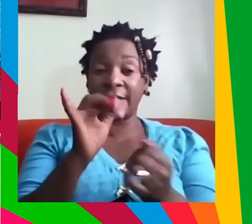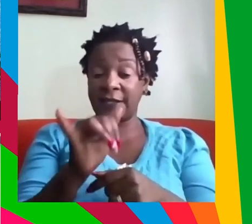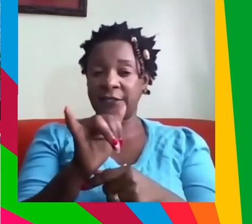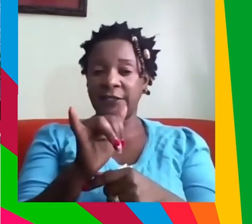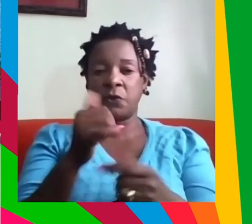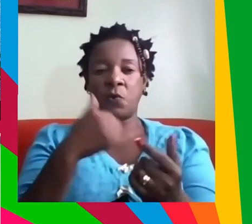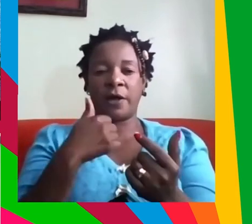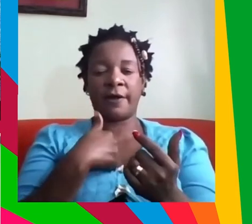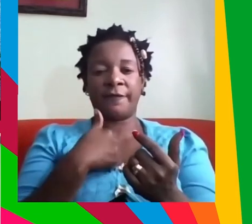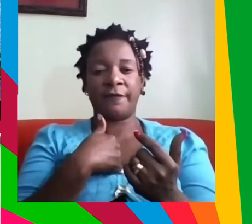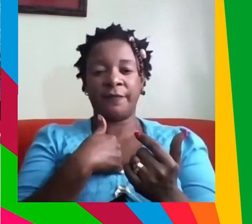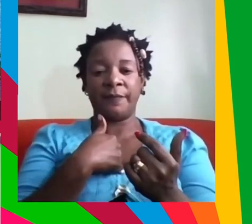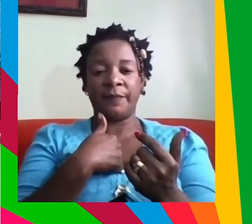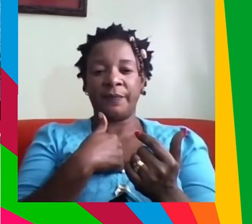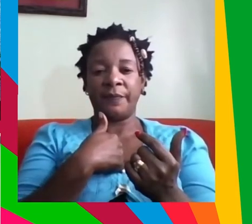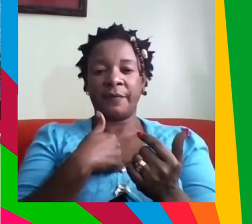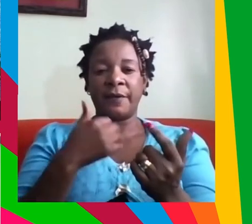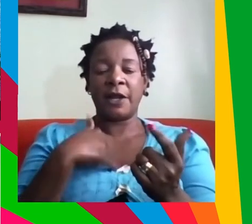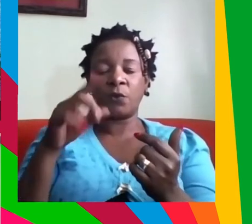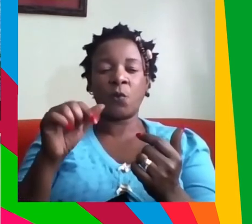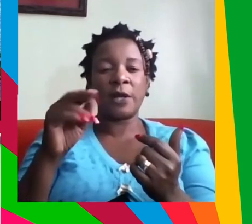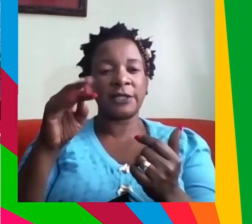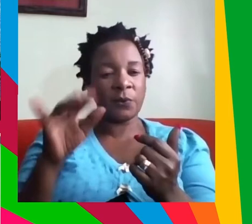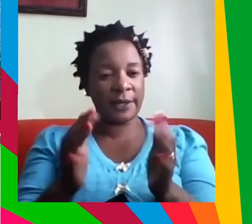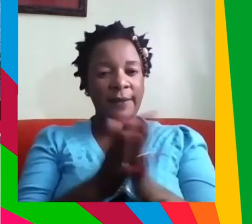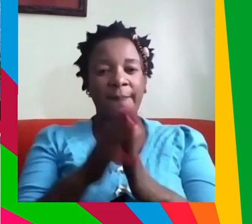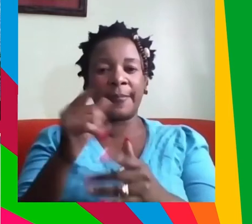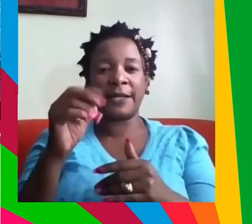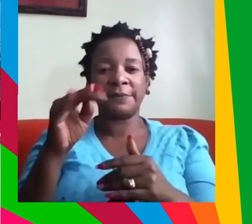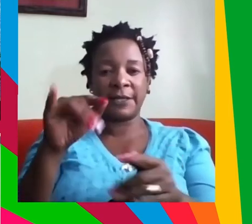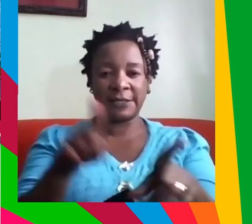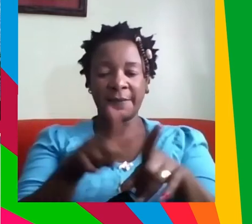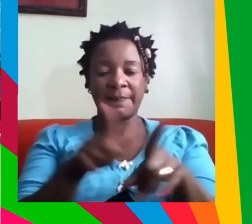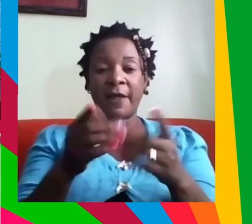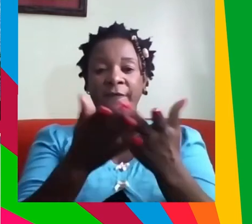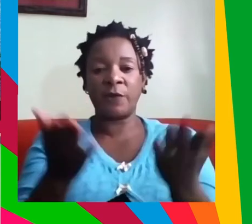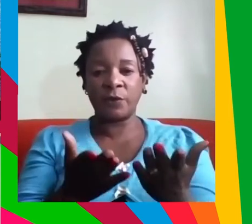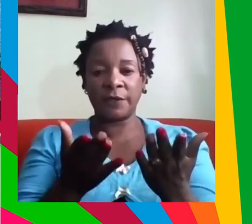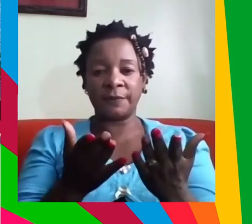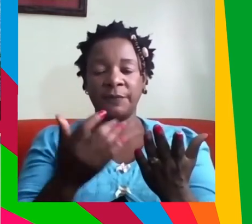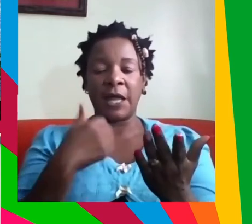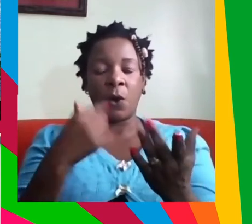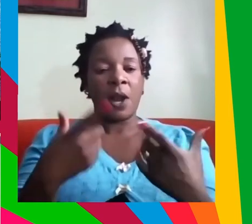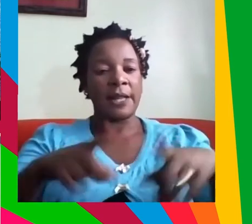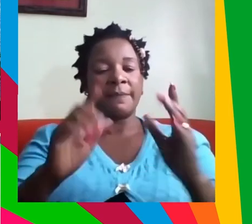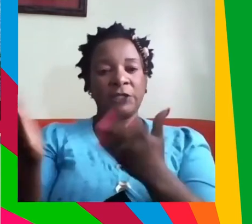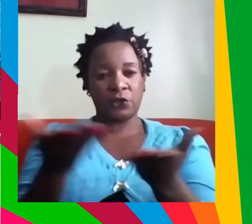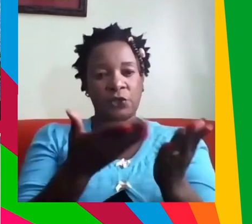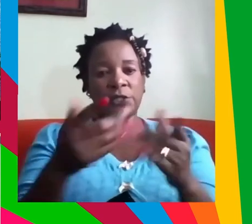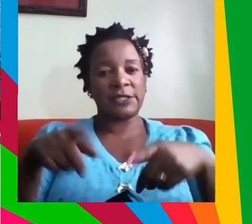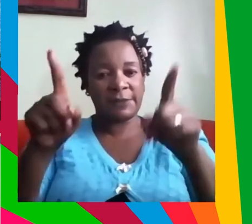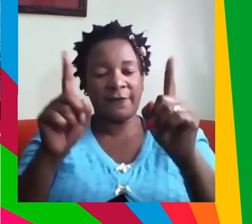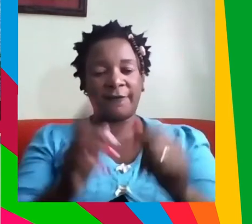Laura El-Tantawy and Tasneem Alsultan, but I will let them introduce themselves.